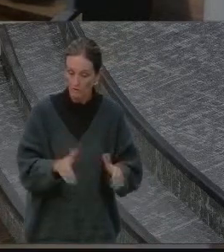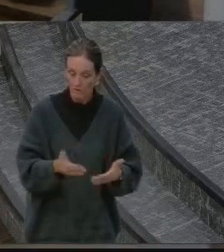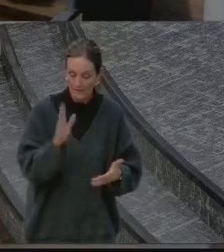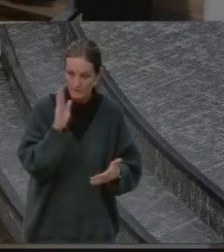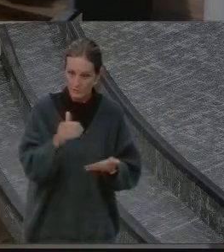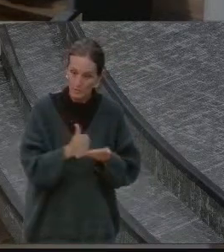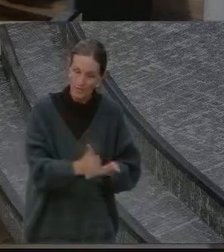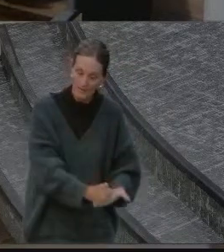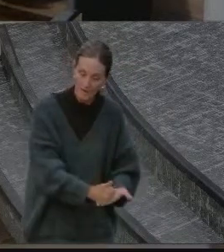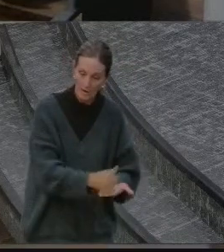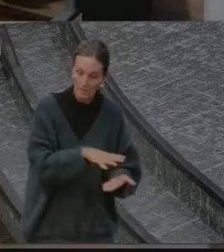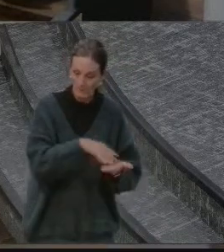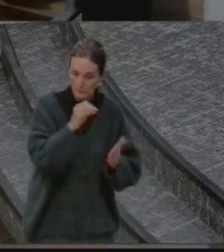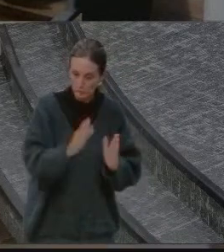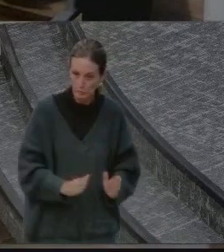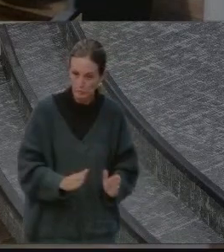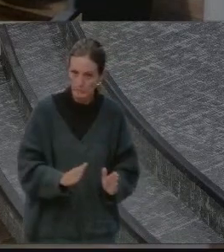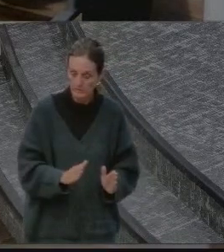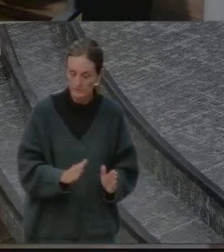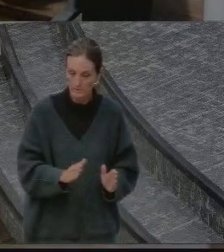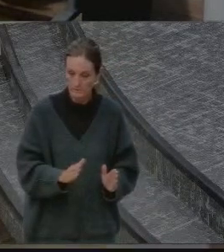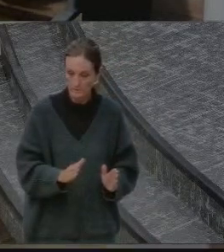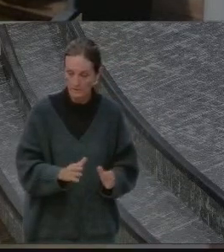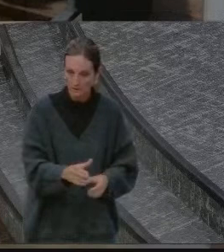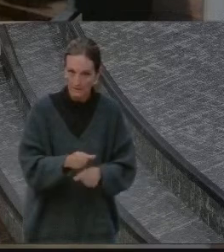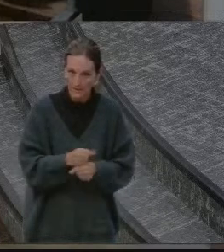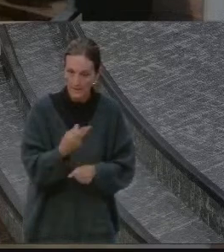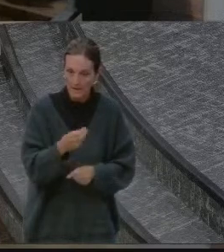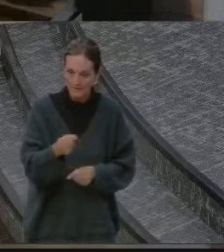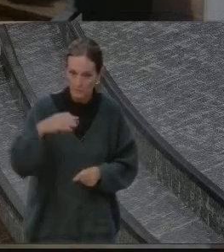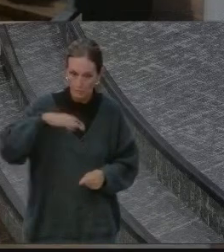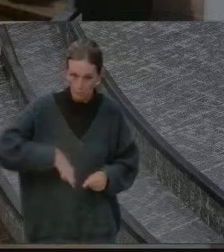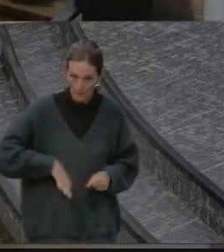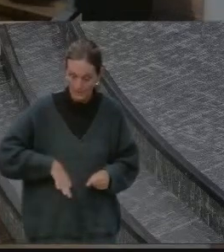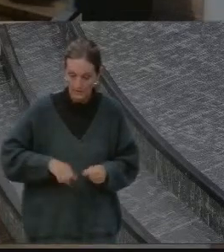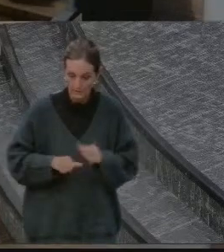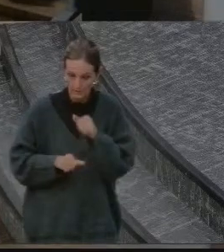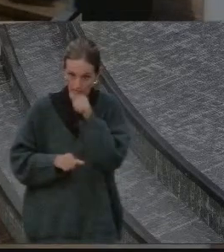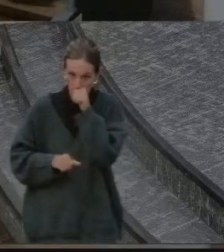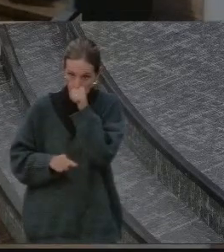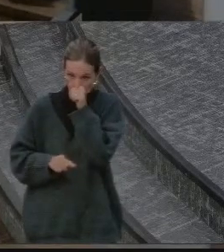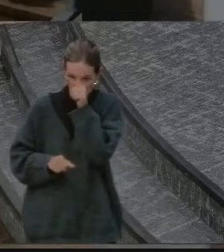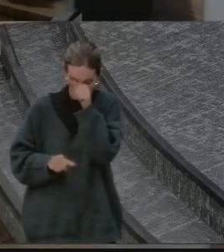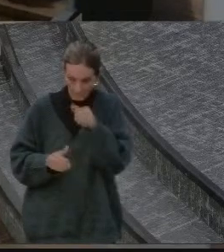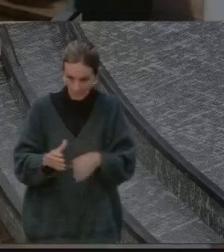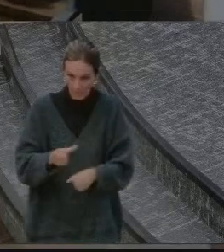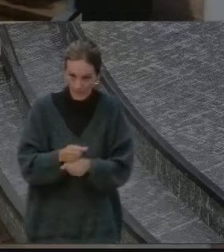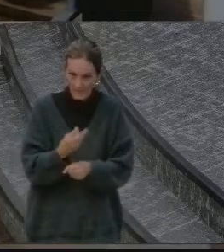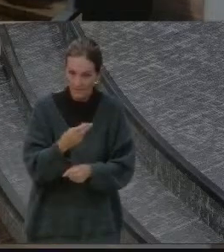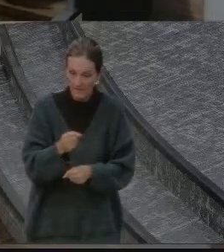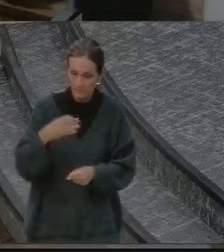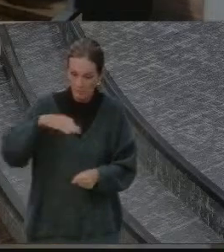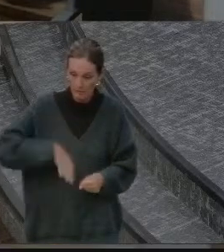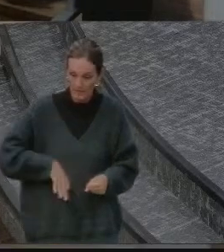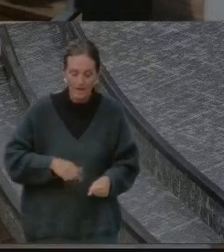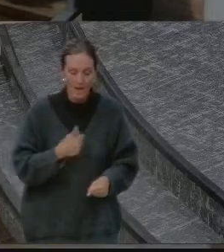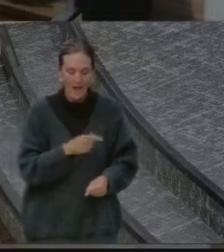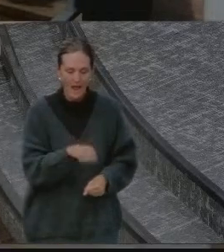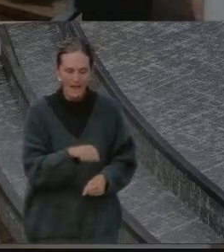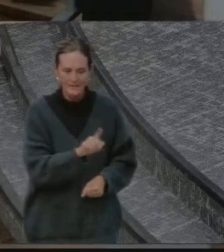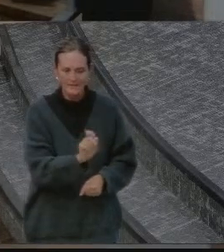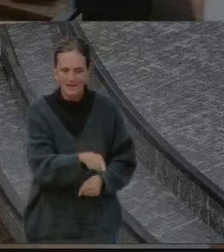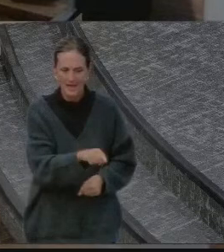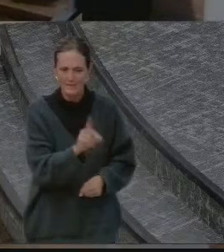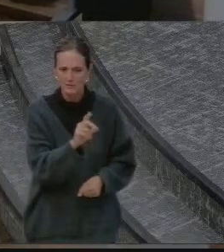students count towards high school credit with the virtual classes? I would need to ask Dr.